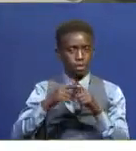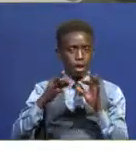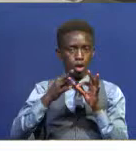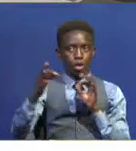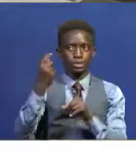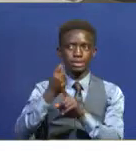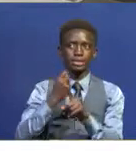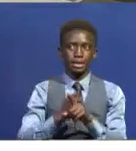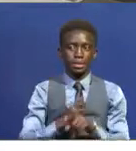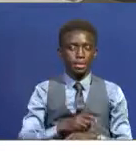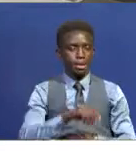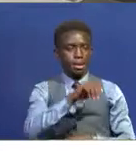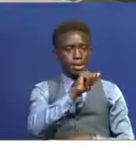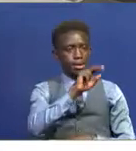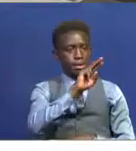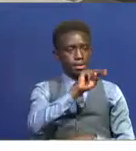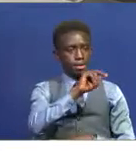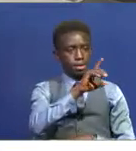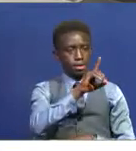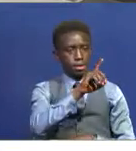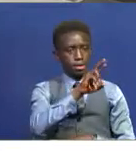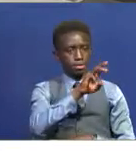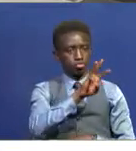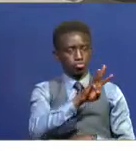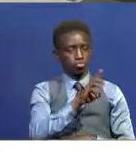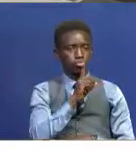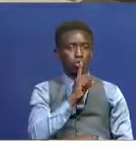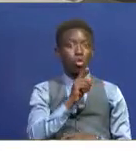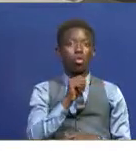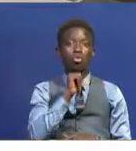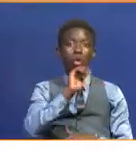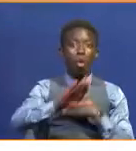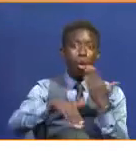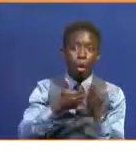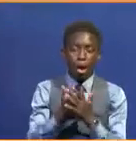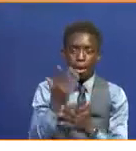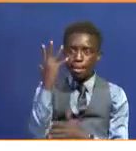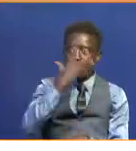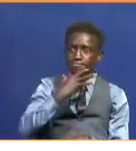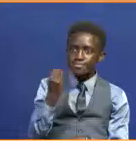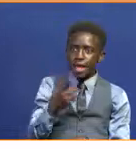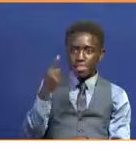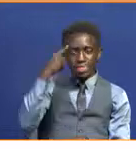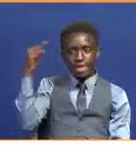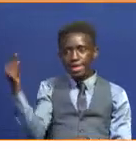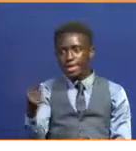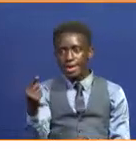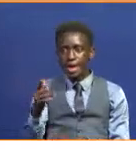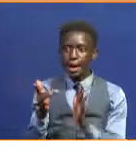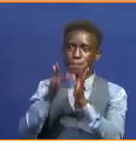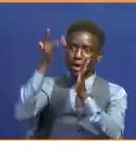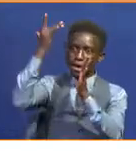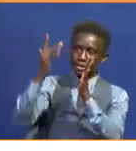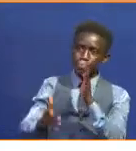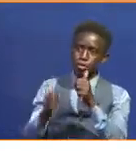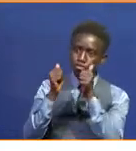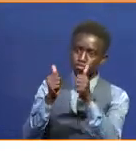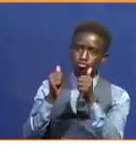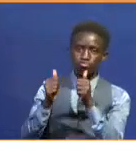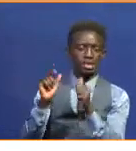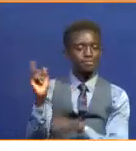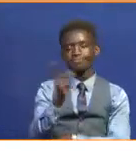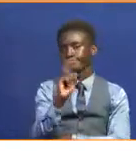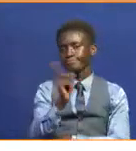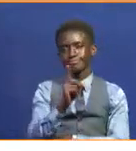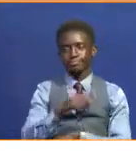Caesar. Well said. Not everything is attractive that is valuable. That is Andrew Caesar, an investment audit expert and also the audit